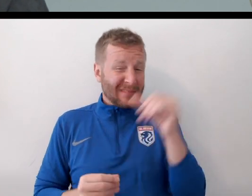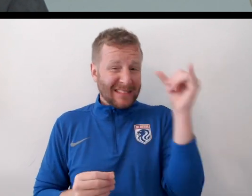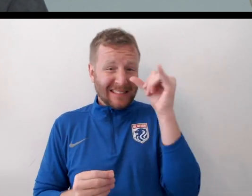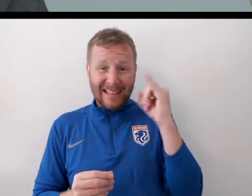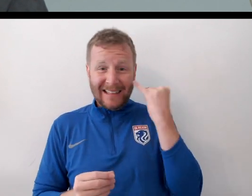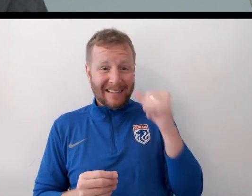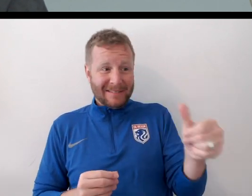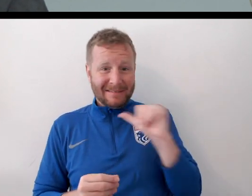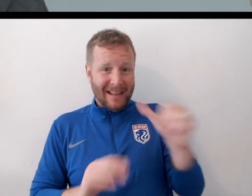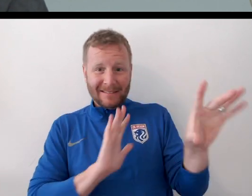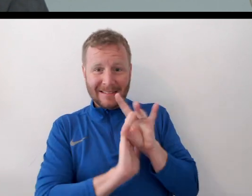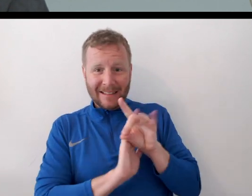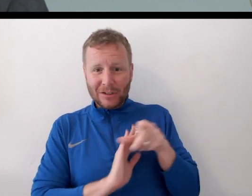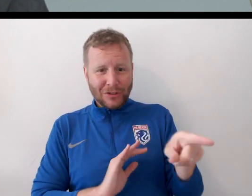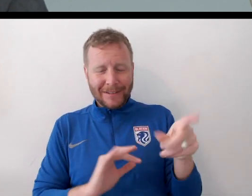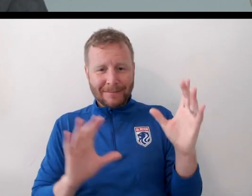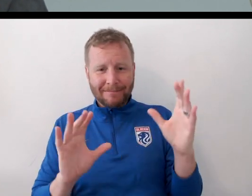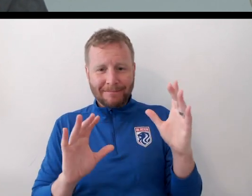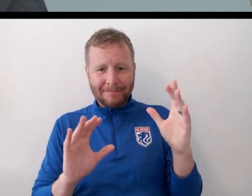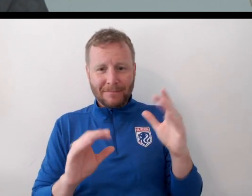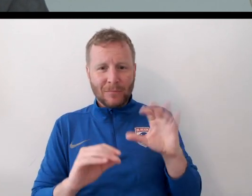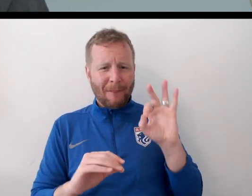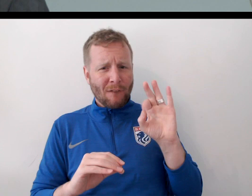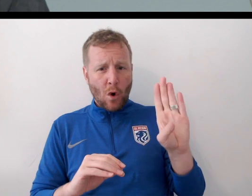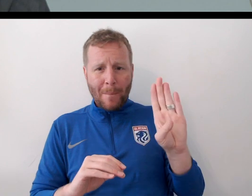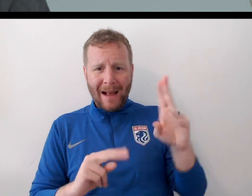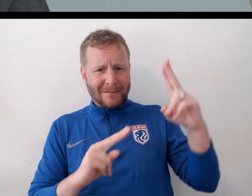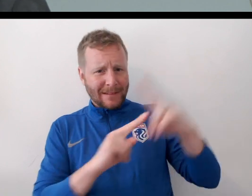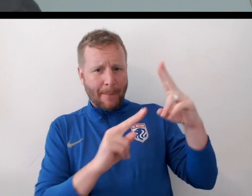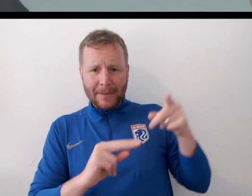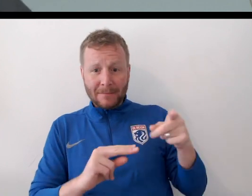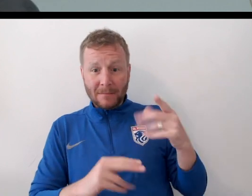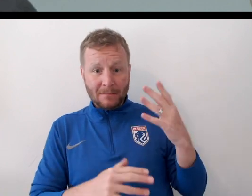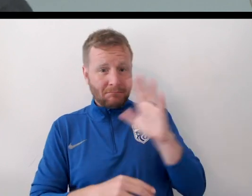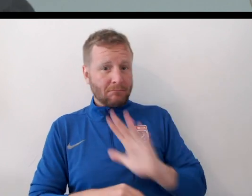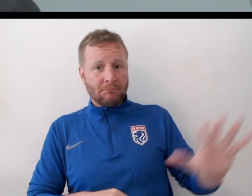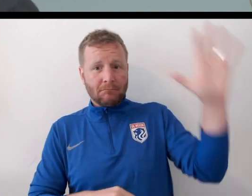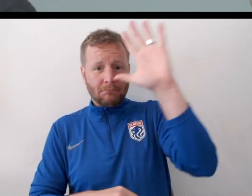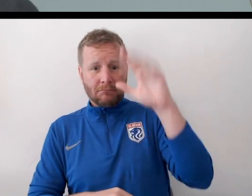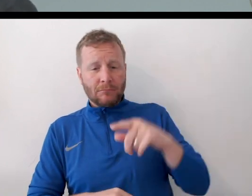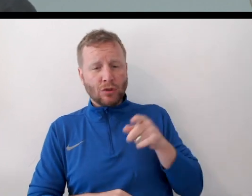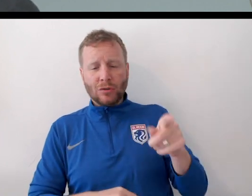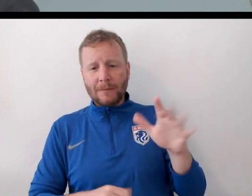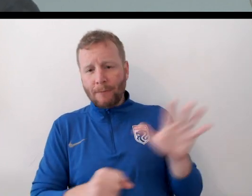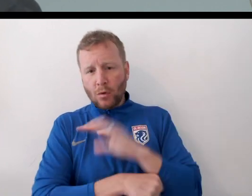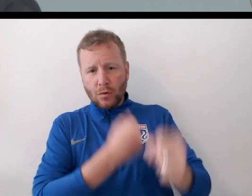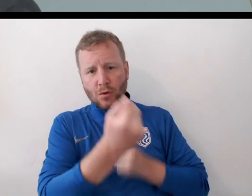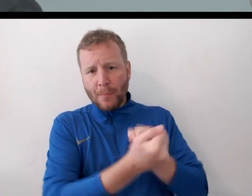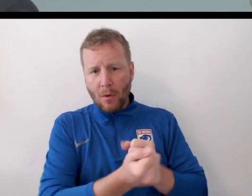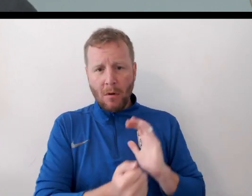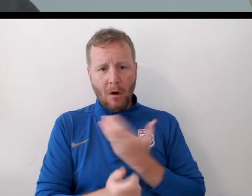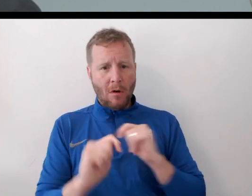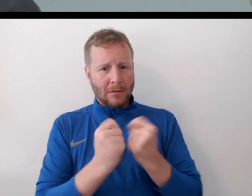to. Thanks, Lou. She's something else. There's no fullback like her in the league and probably the world right now. So she has the full support of our